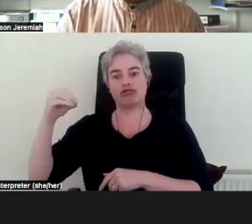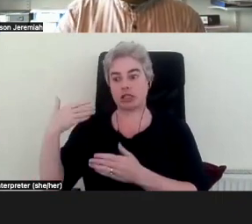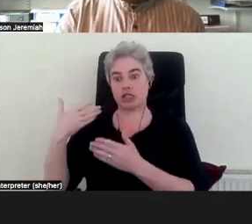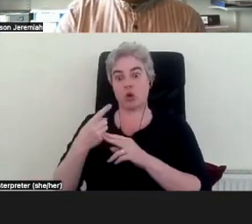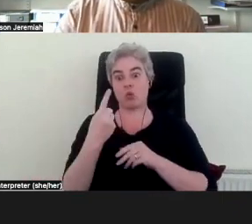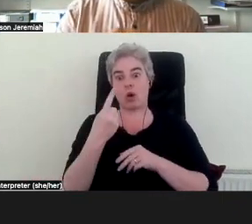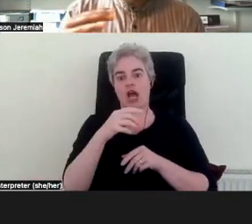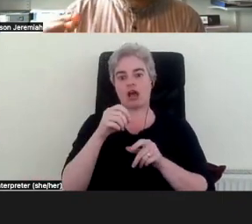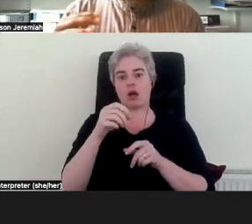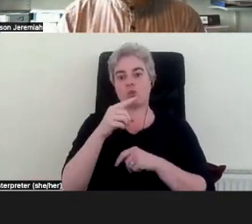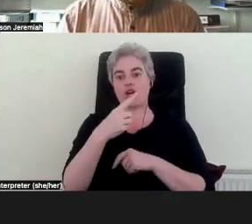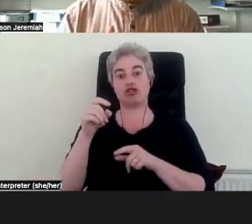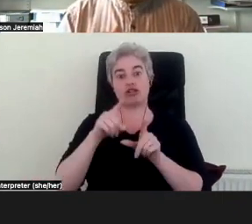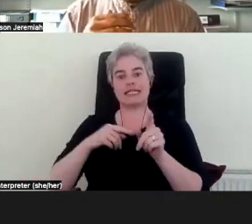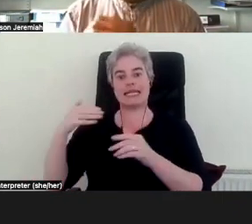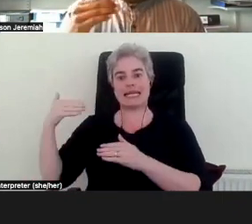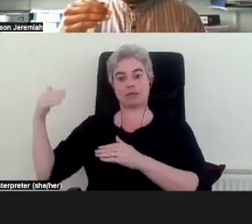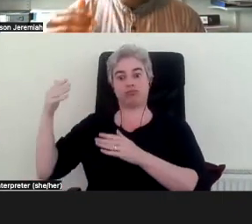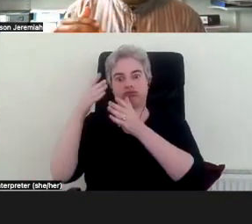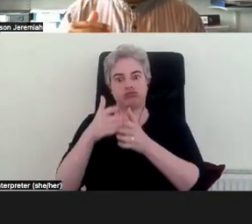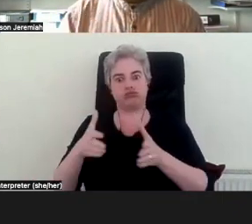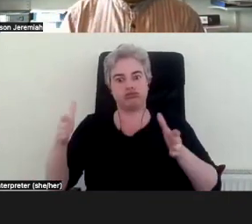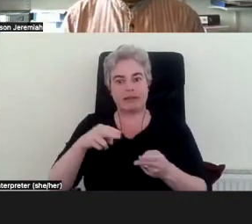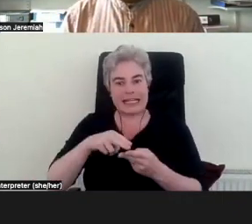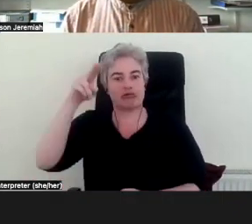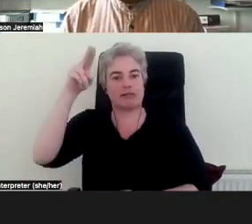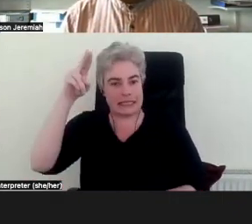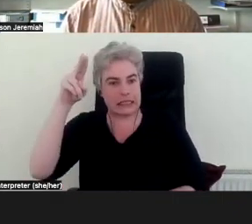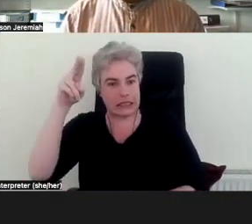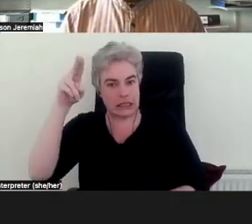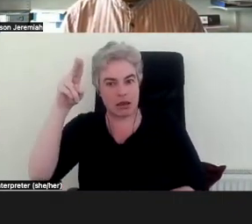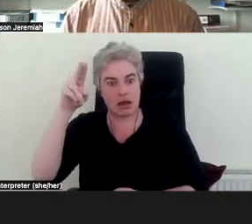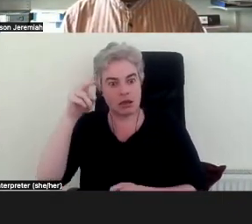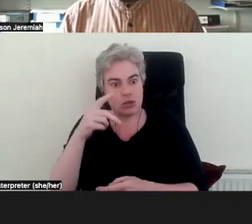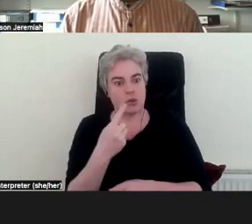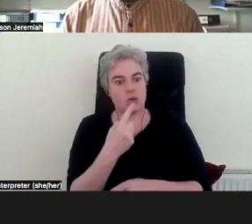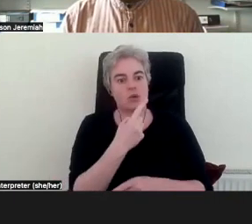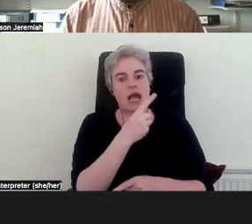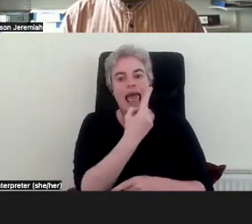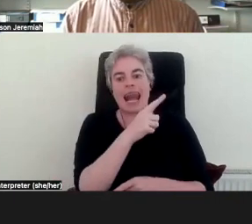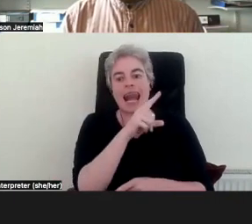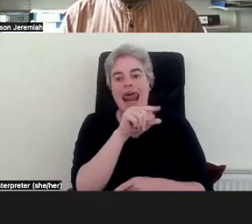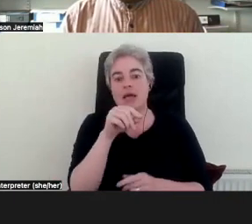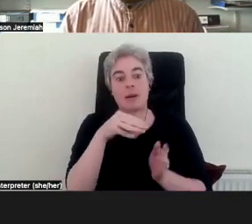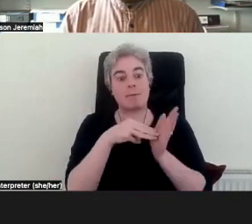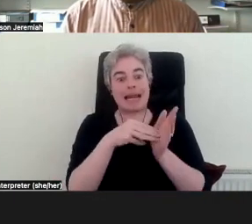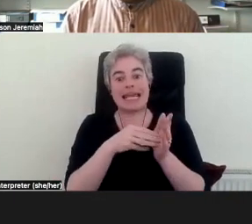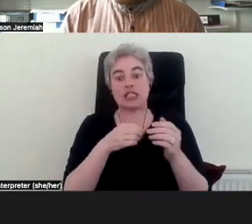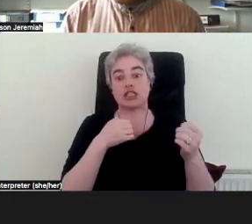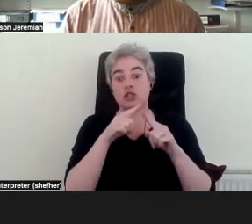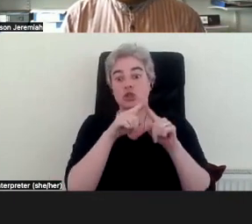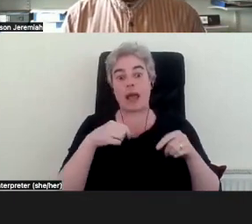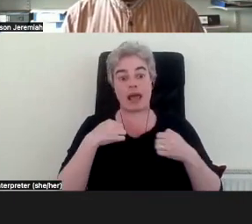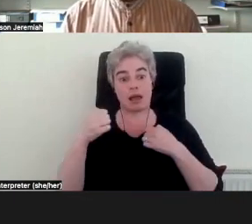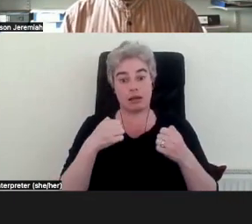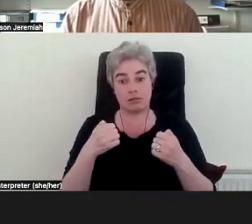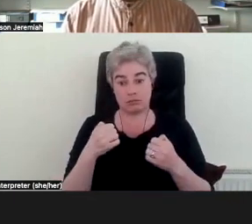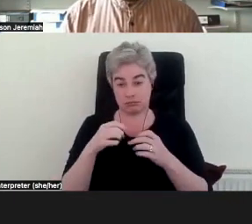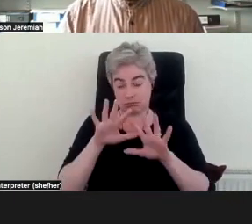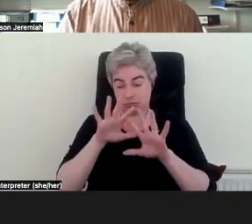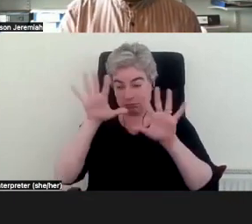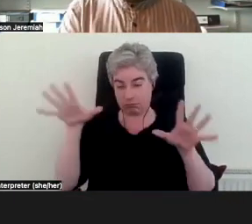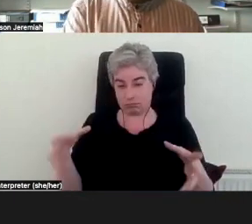it increased to 11 million square miles and moved to 390 million